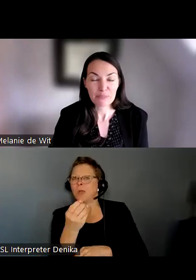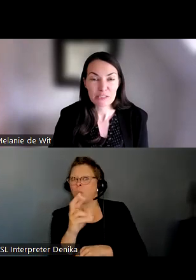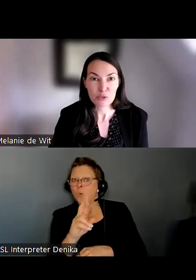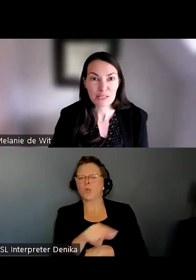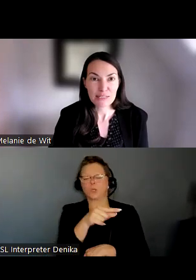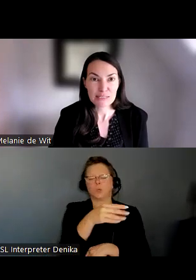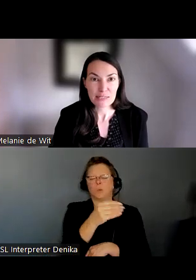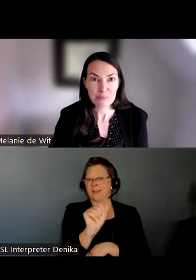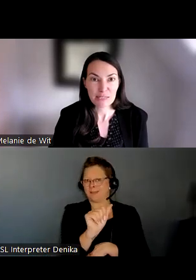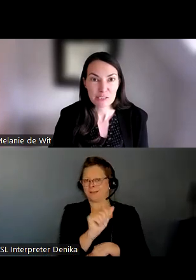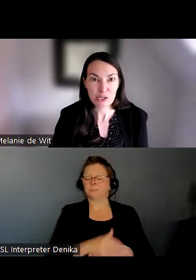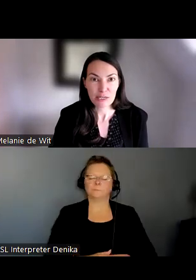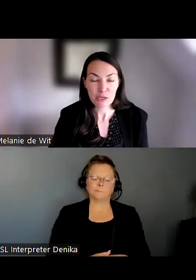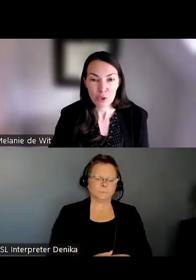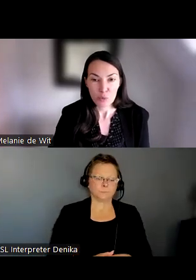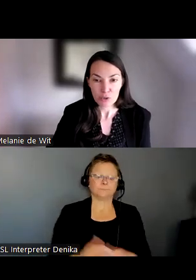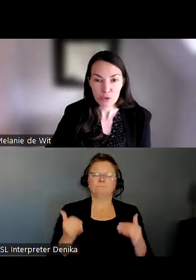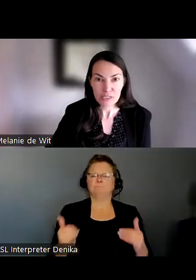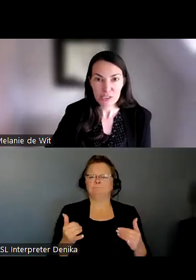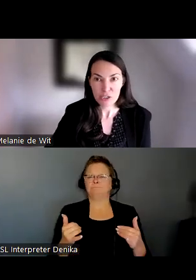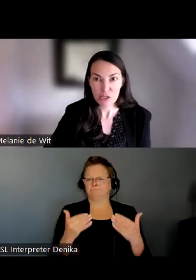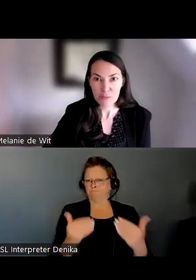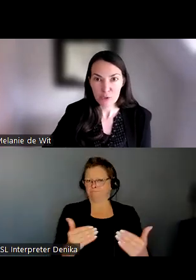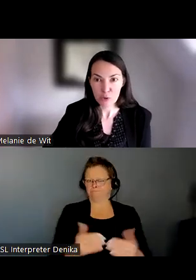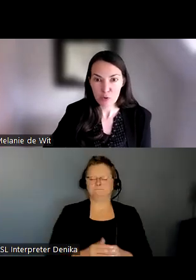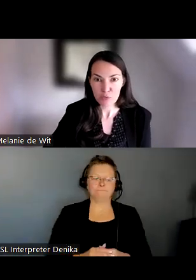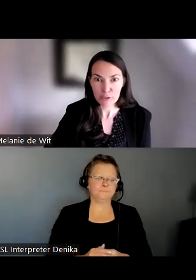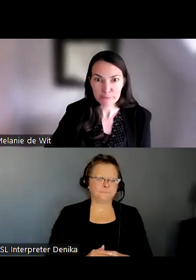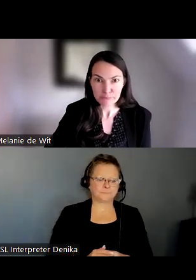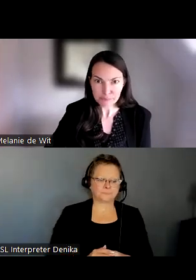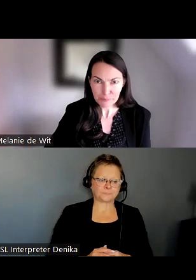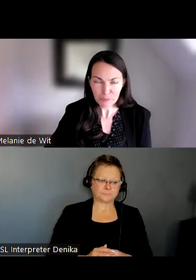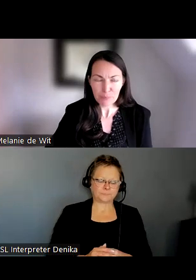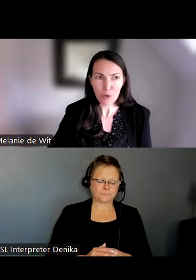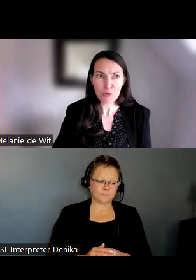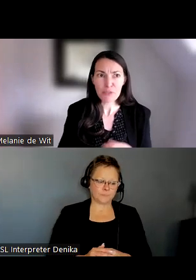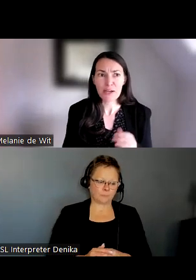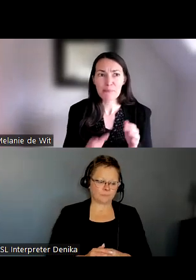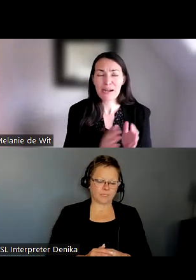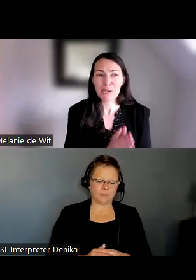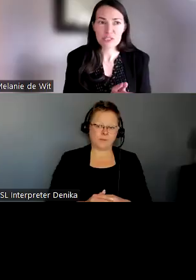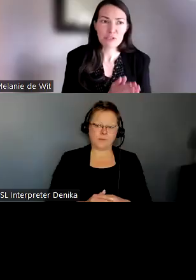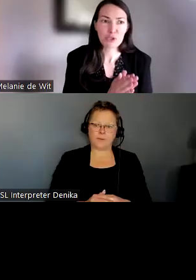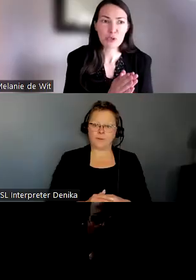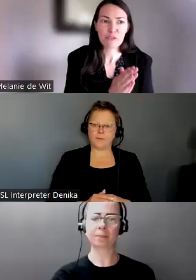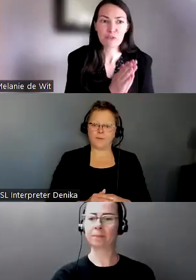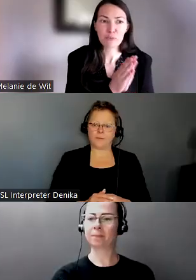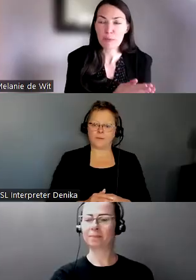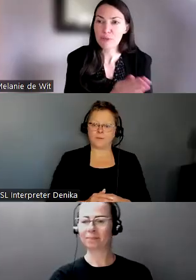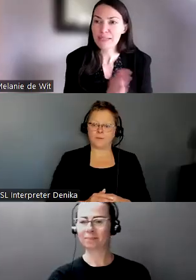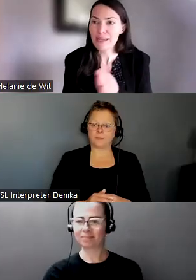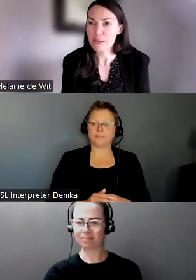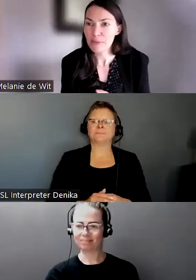Q&A. And so let's get started. We're going to go over both powers of attorney